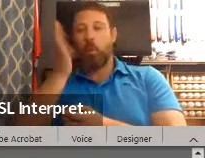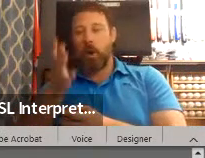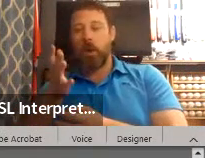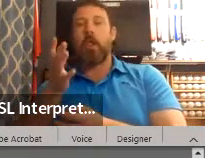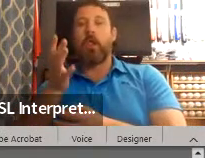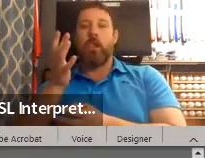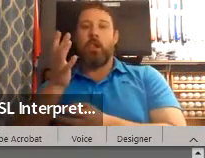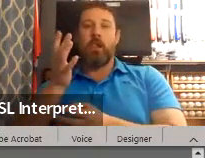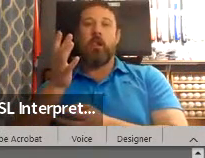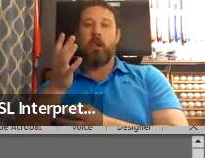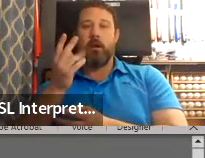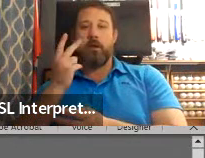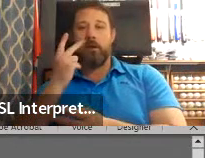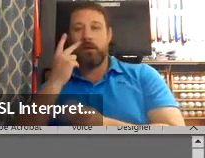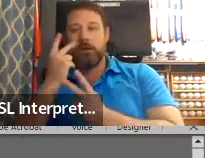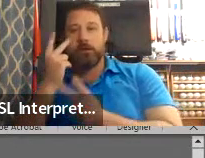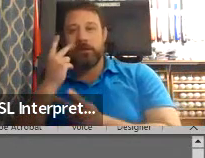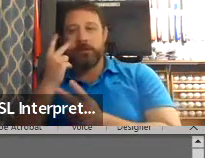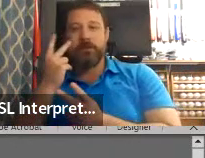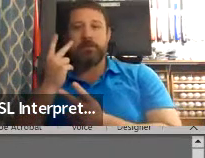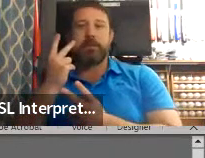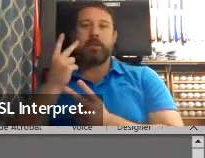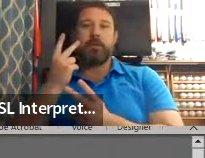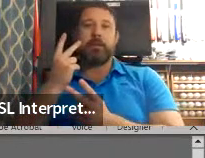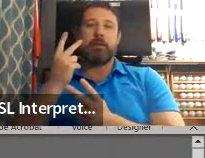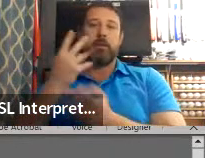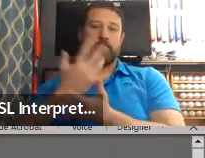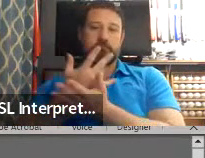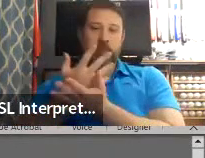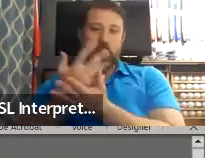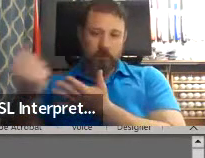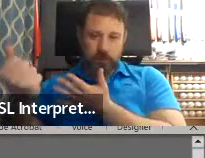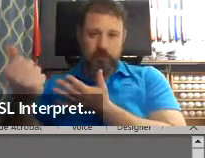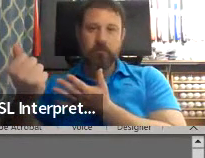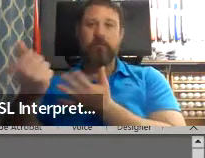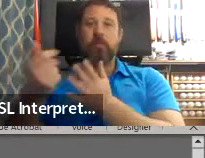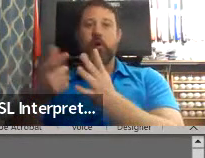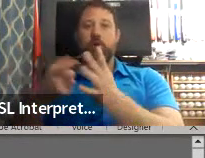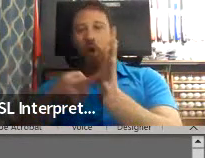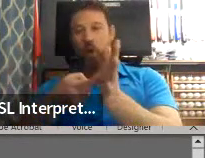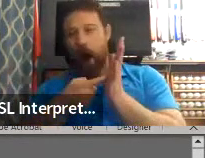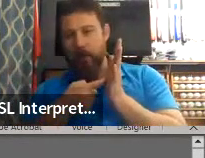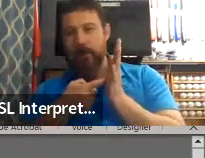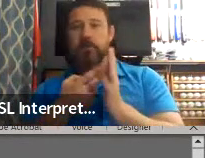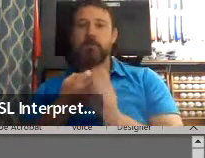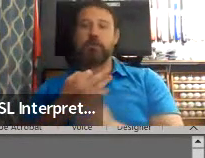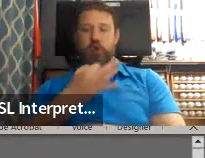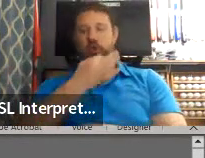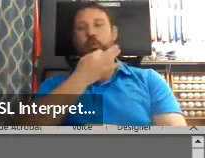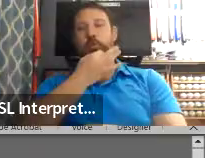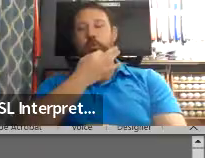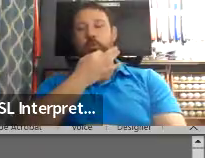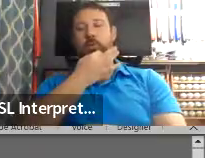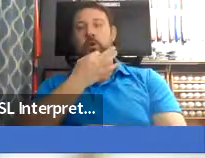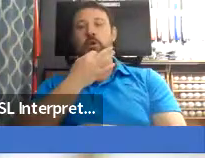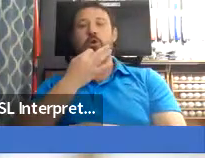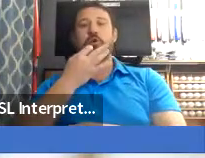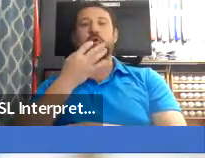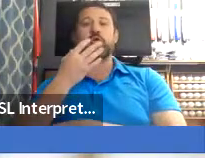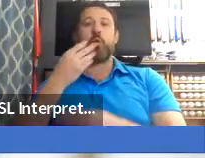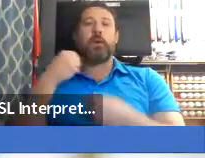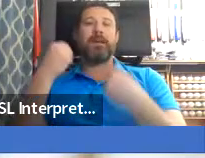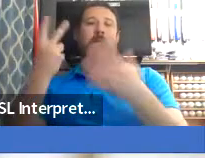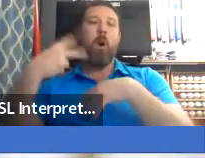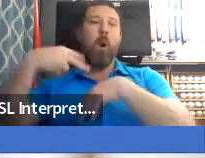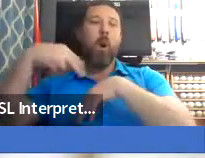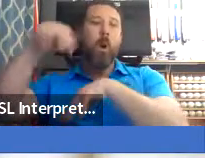that the resumption of the requirements coming soon. So just to give a little bit of an overview